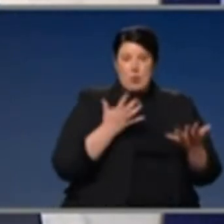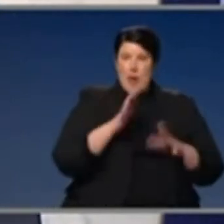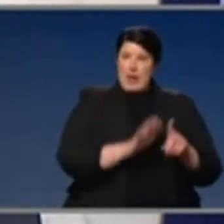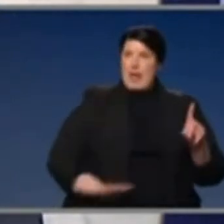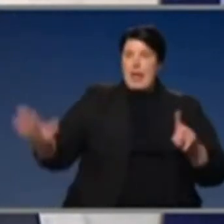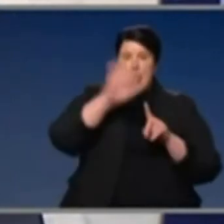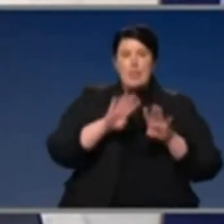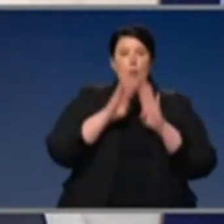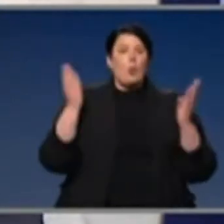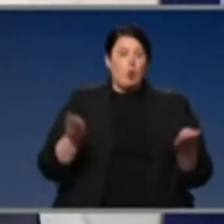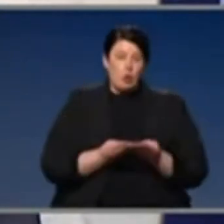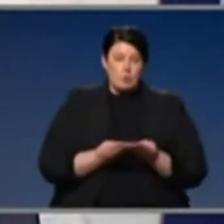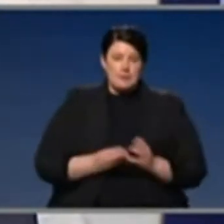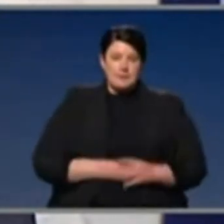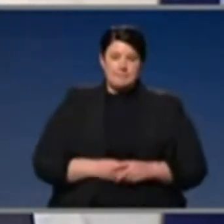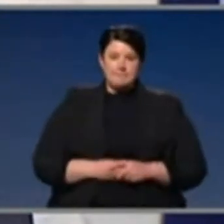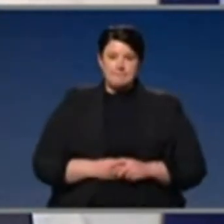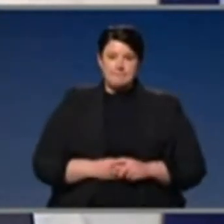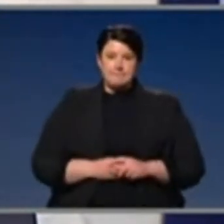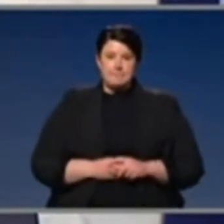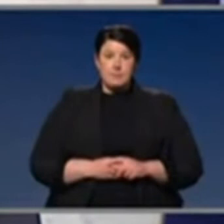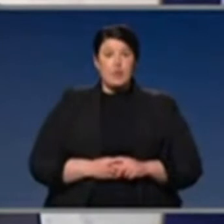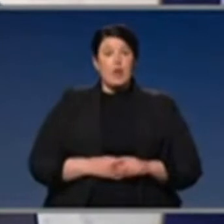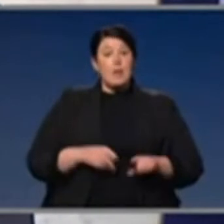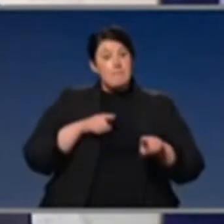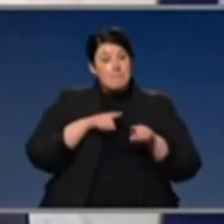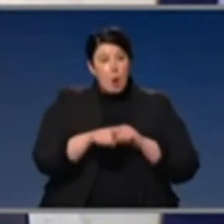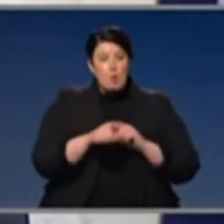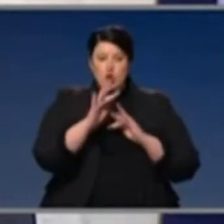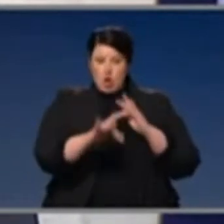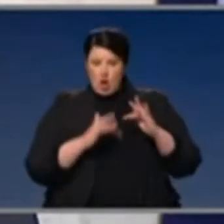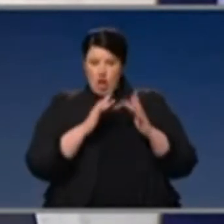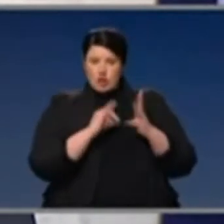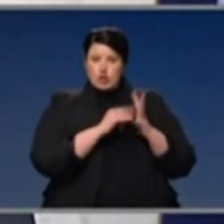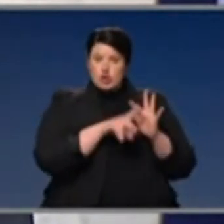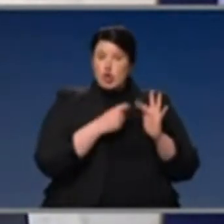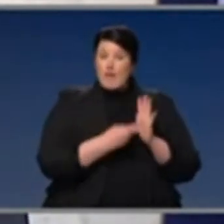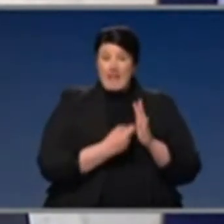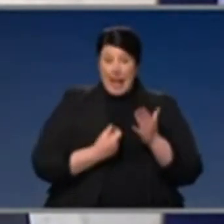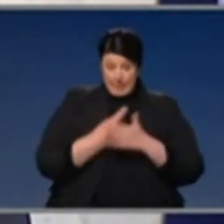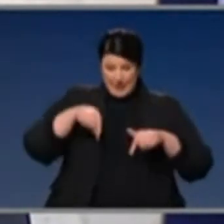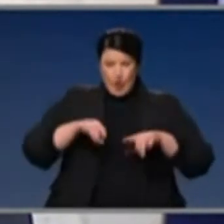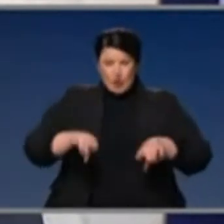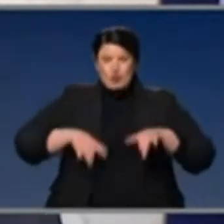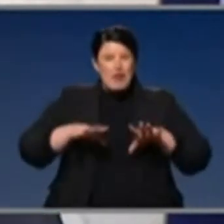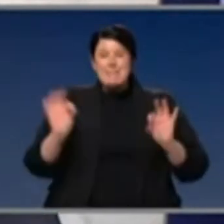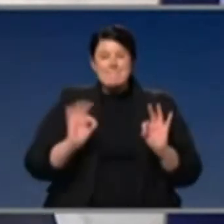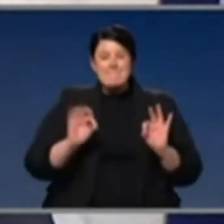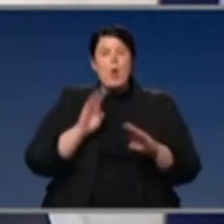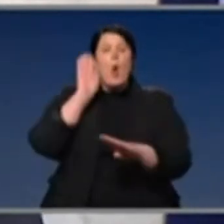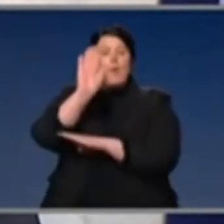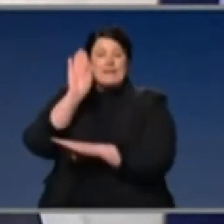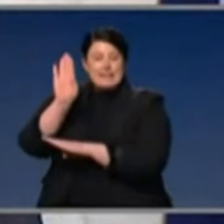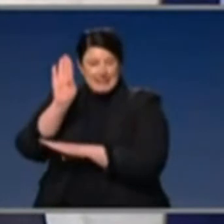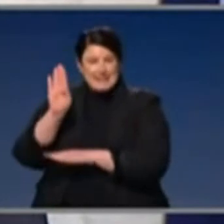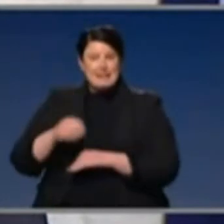world. Predominantly, though, as you're well aware, most of these servers and these syndicates operate offshore, but our